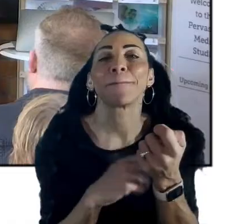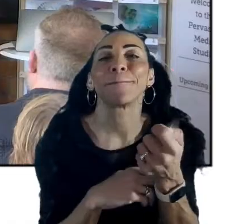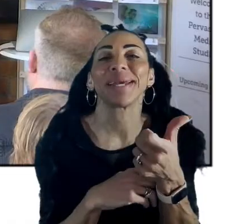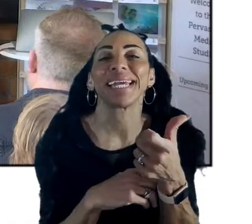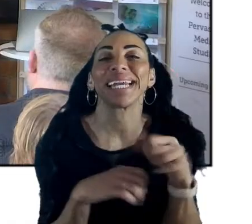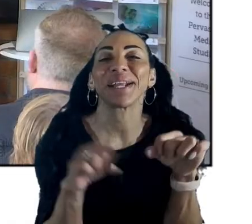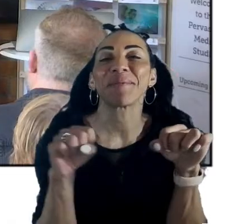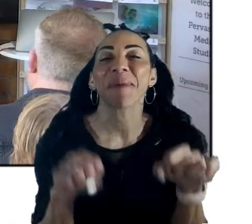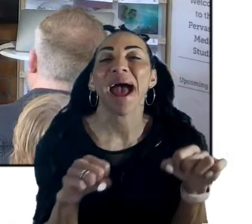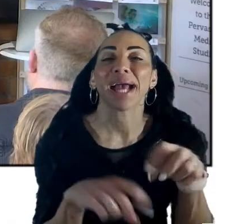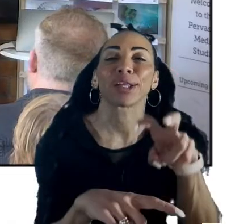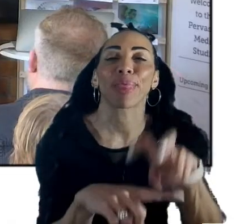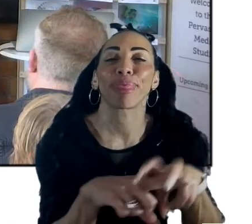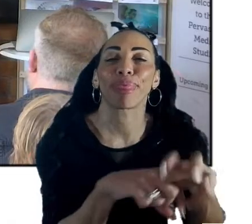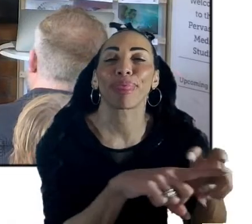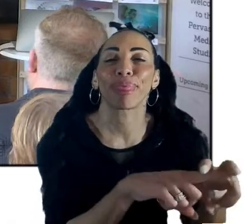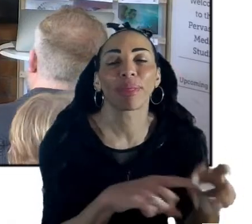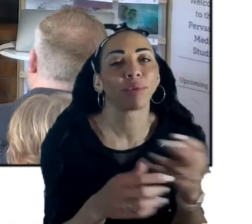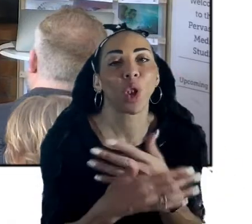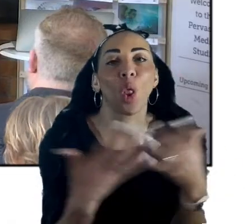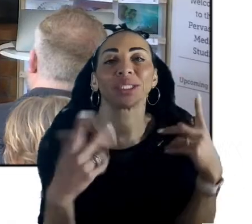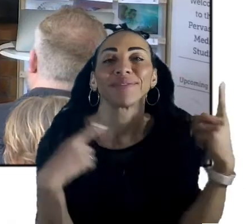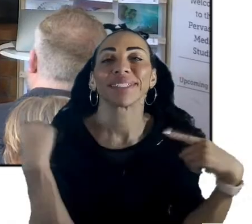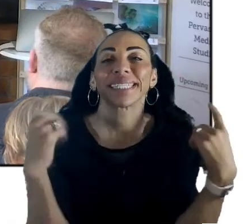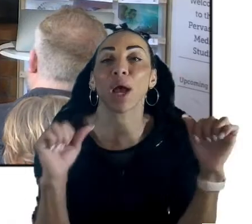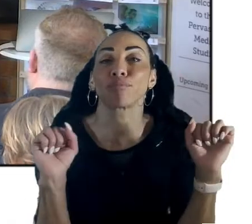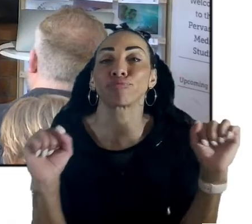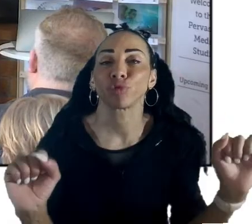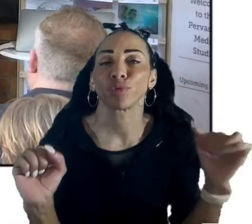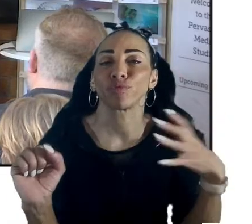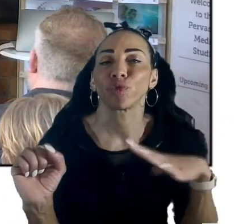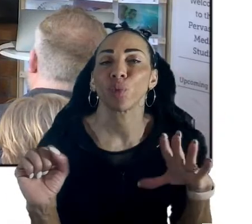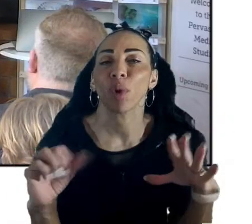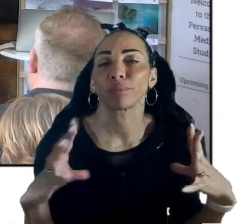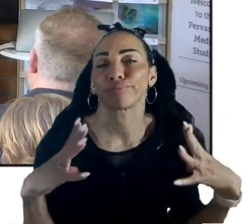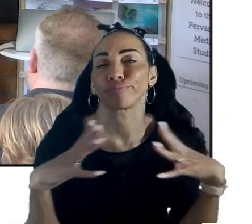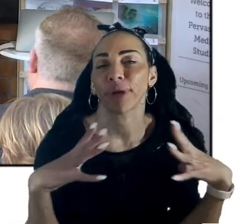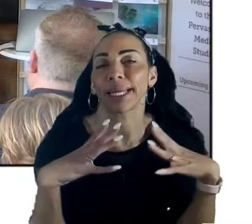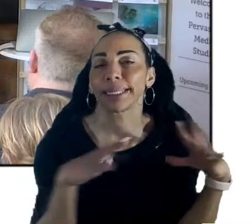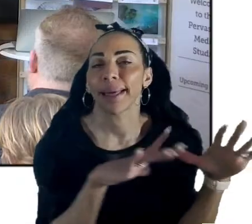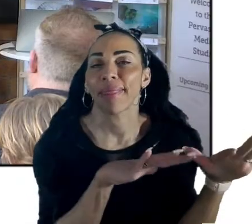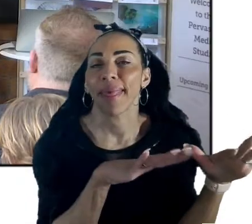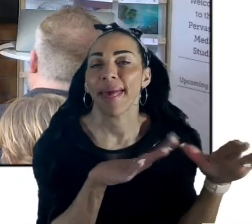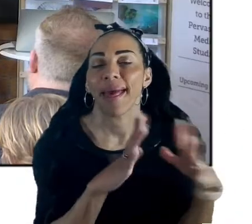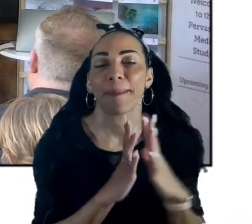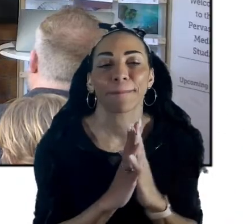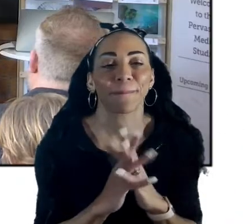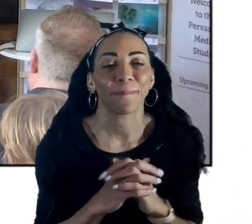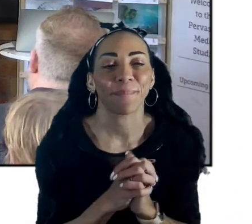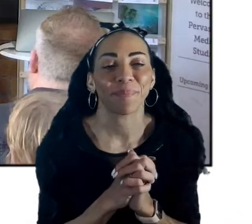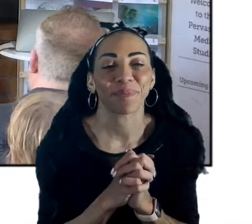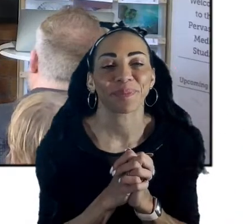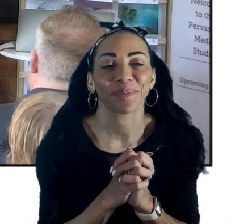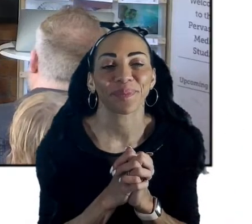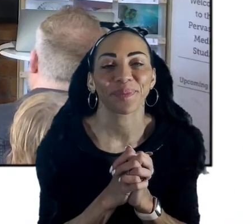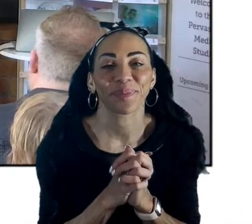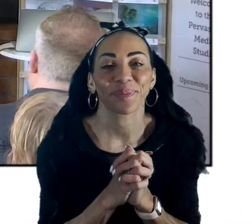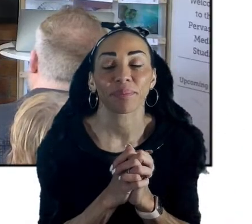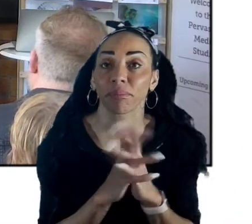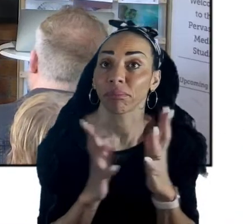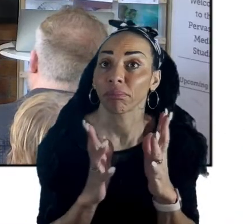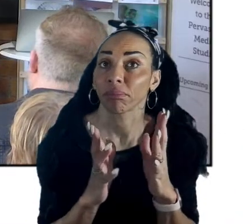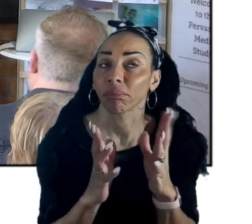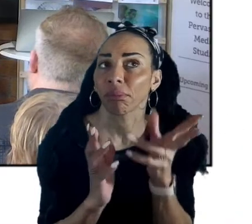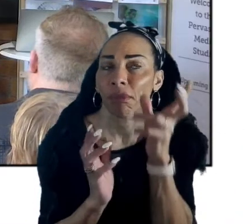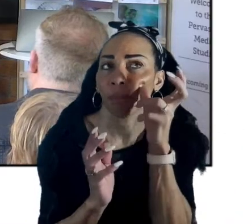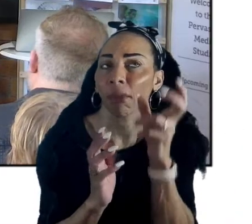Yeah, it's fairly well soundproofed. If you need to take a break at any point, you'll be fine in there. If you hear fire alarm, we're not